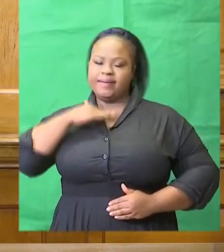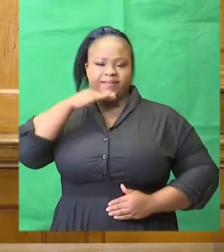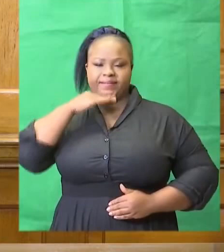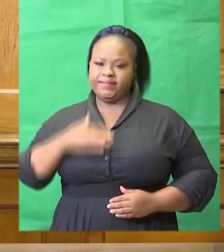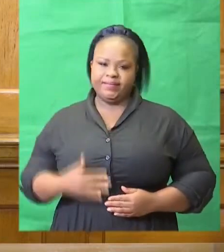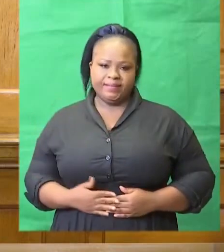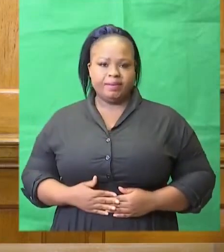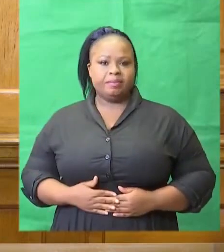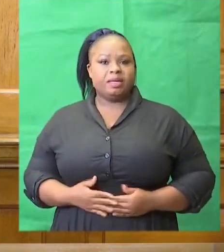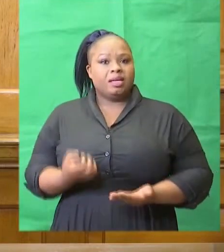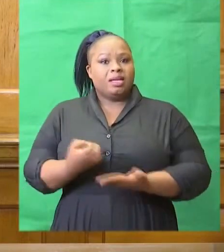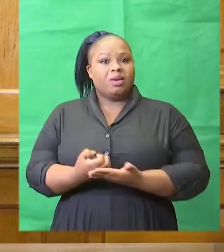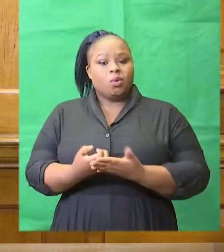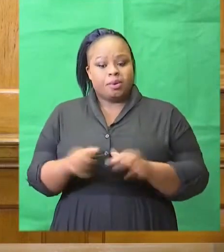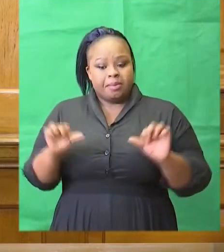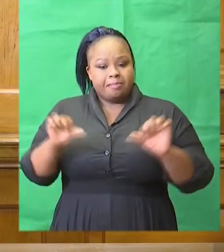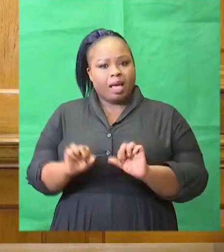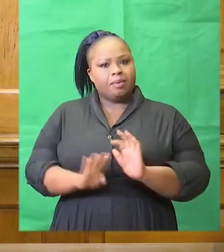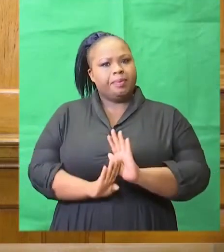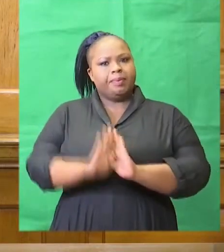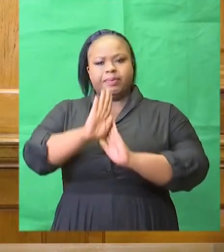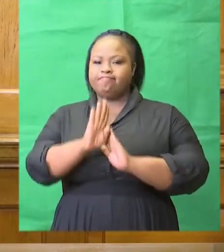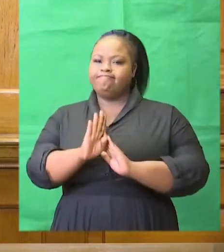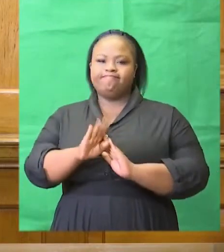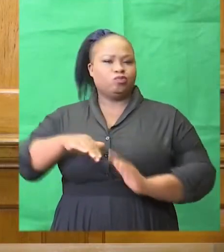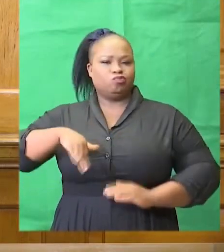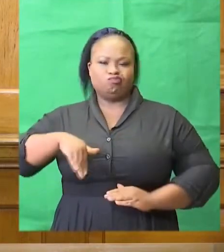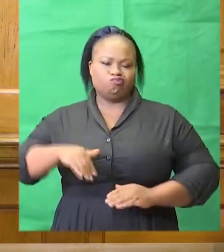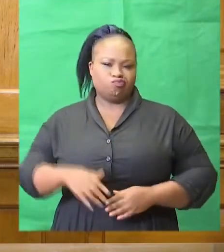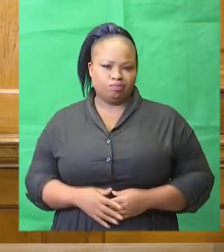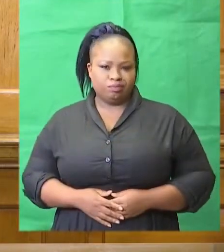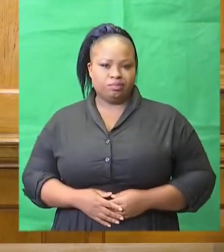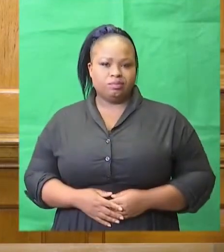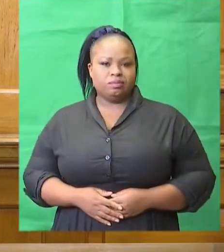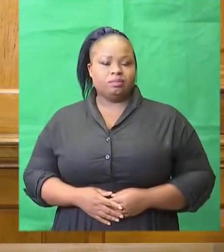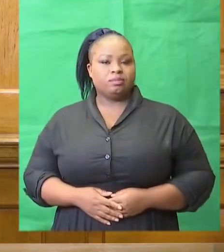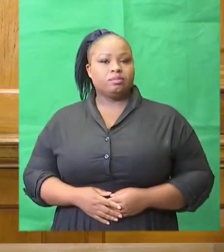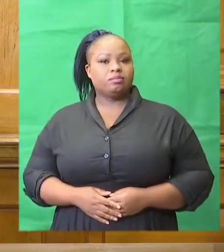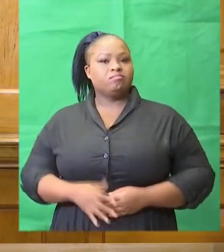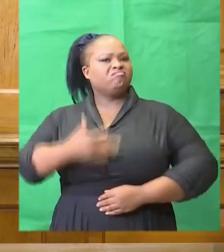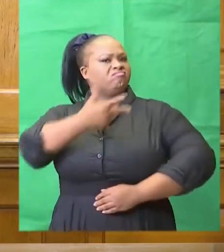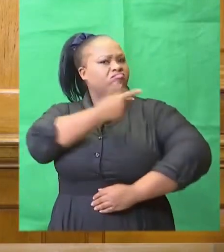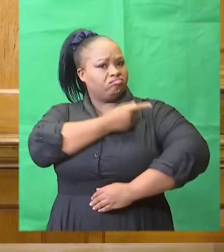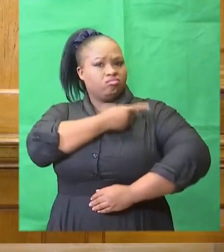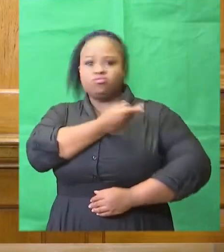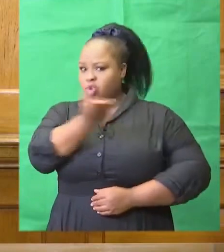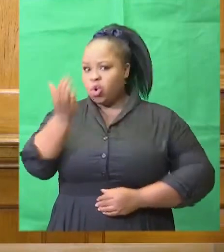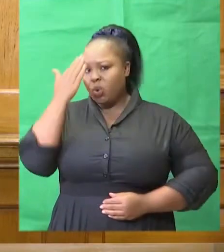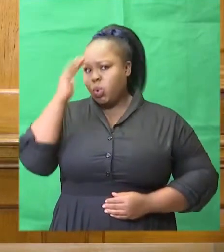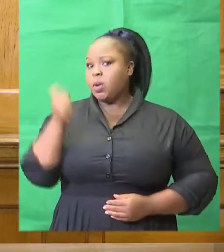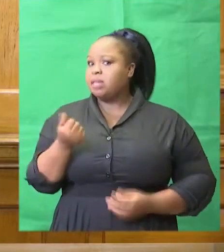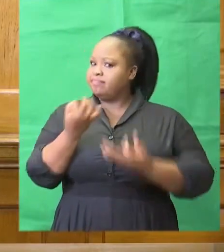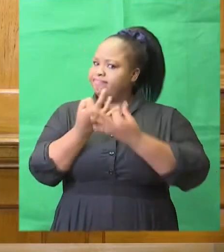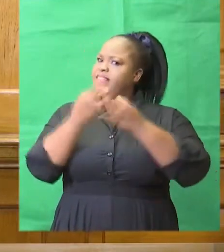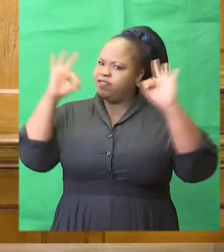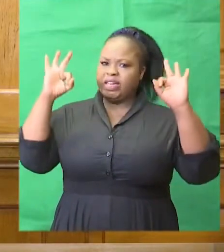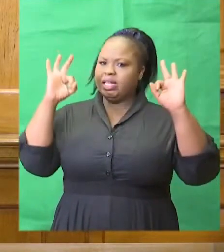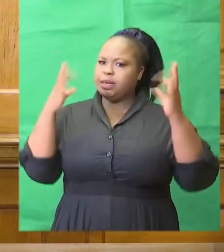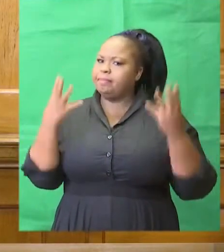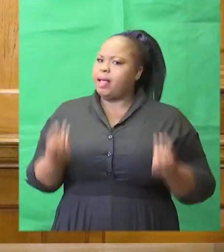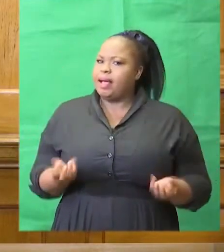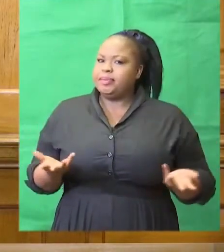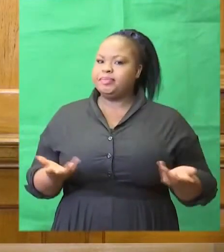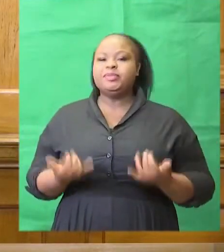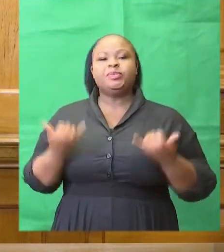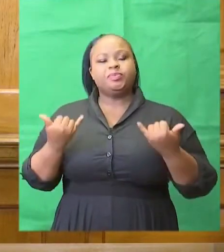and to restore our economy. Vaccination against COVID-19 is free, as we all know.